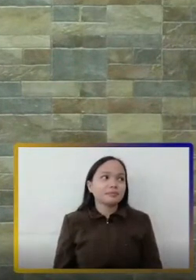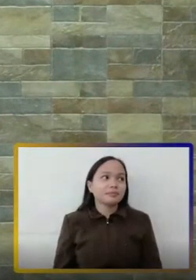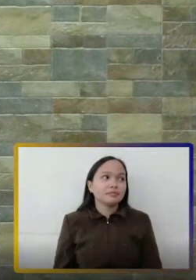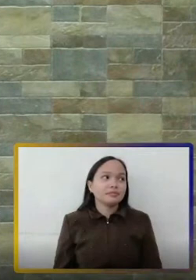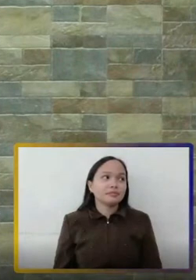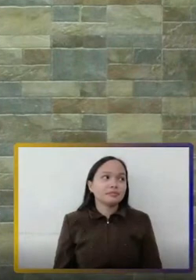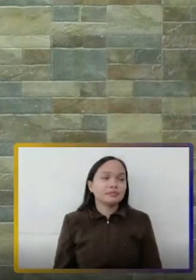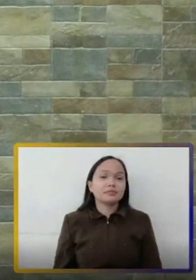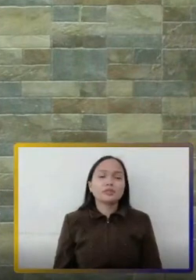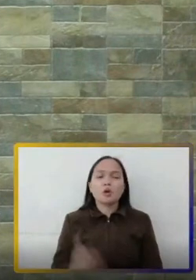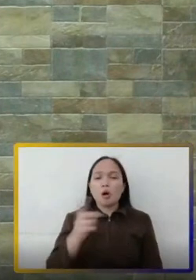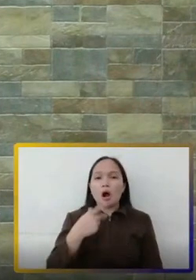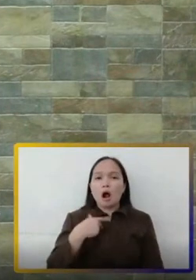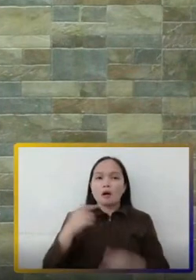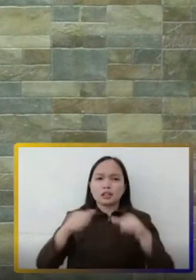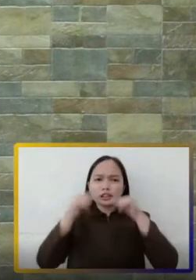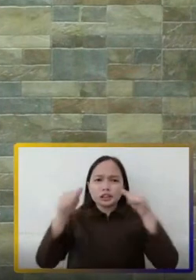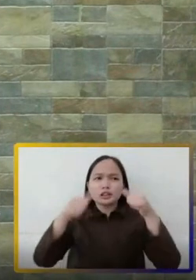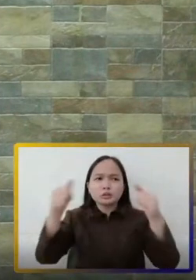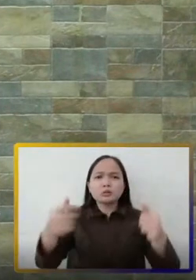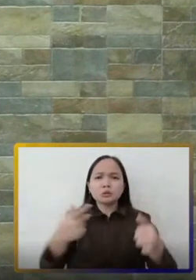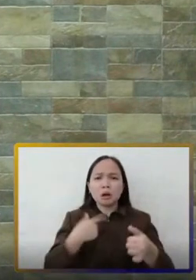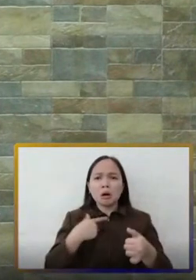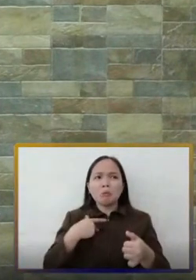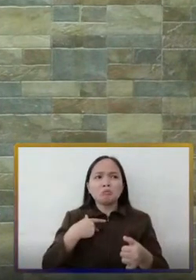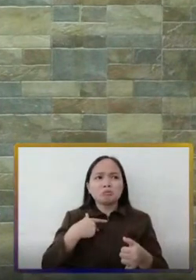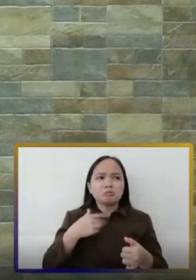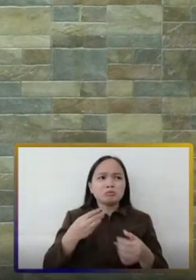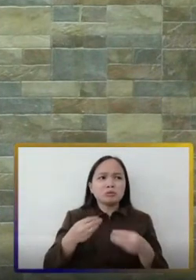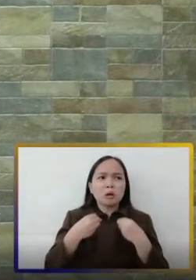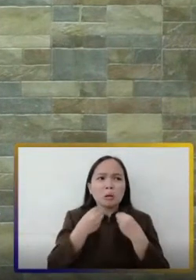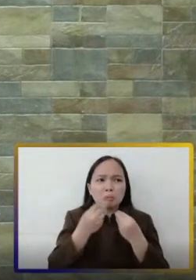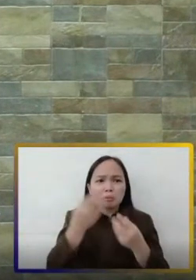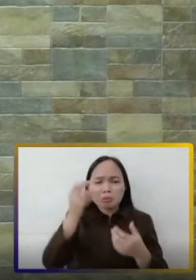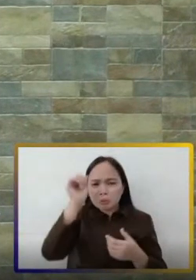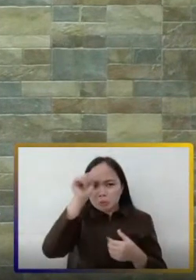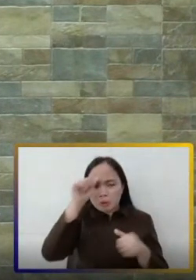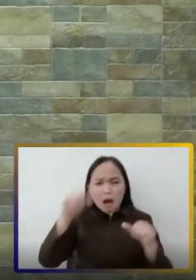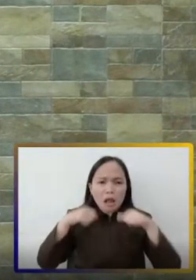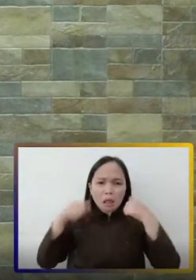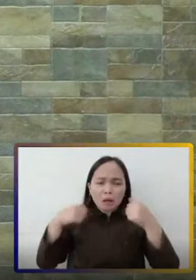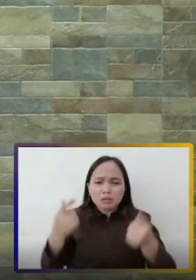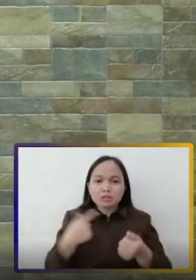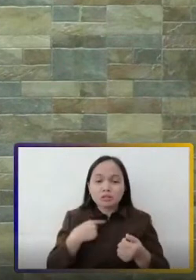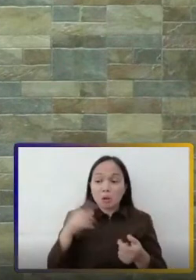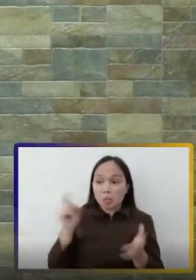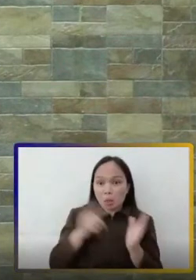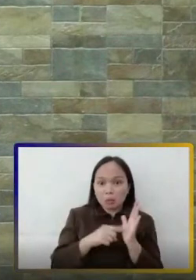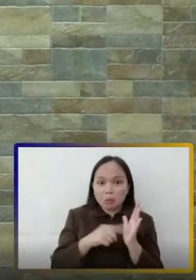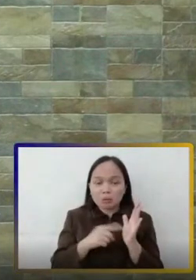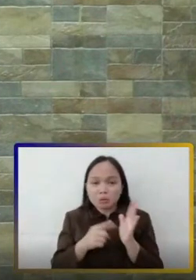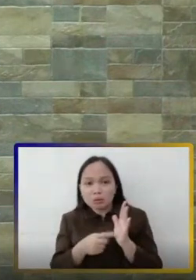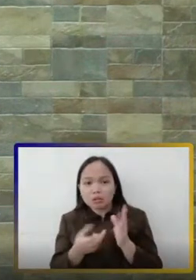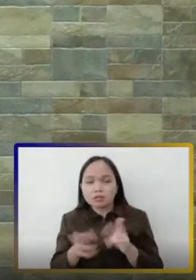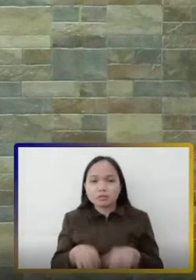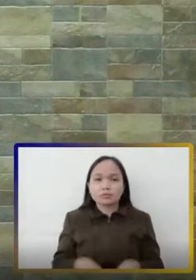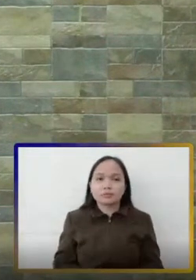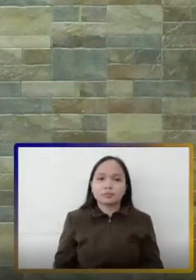Biglang mag-a-announce, biglang mag-notify si ganito ay ganito. You